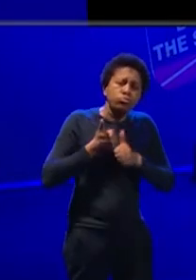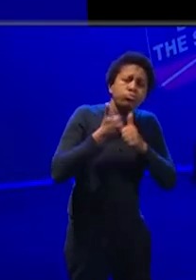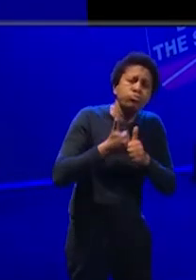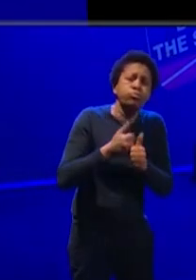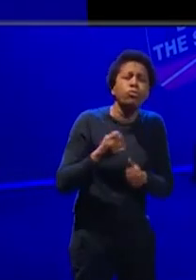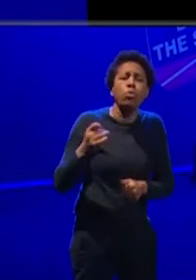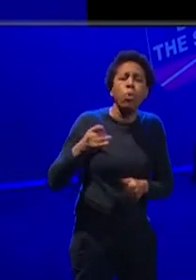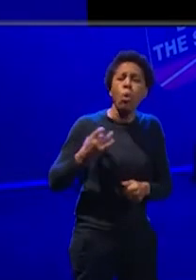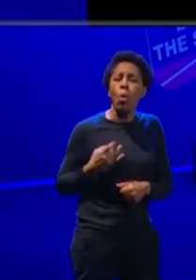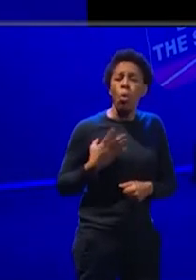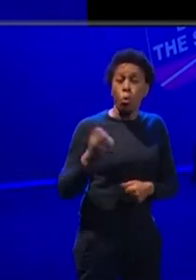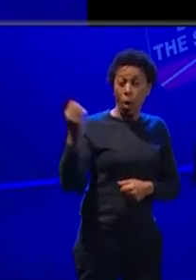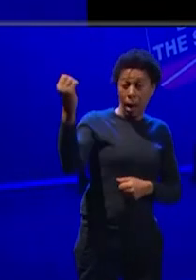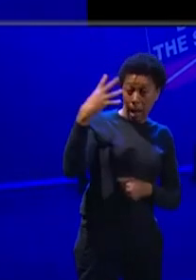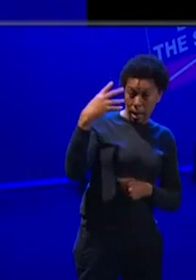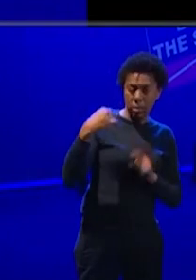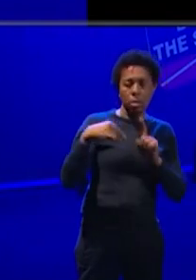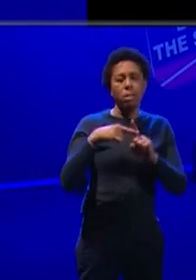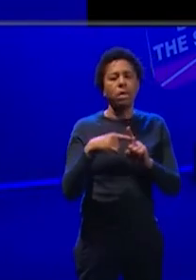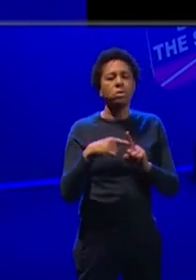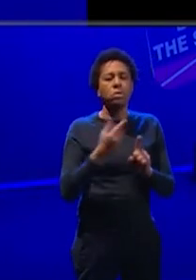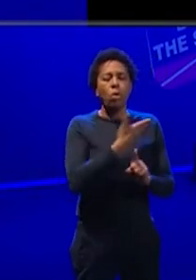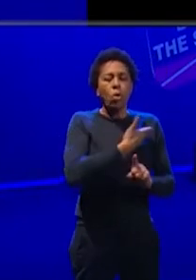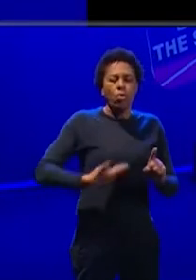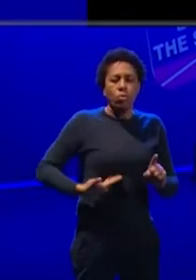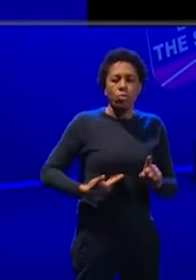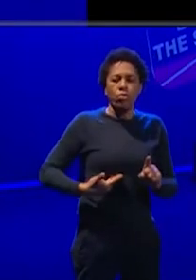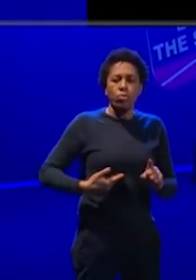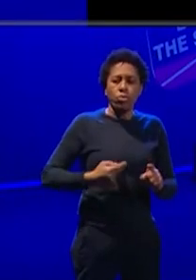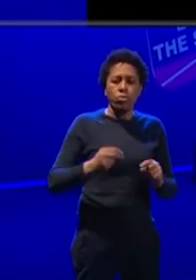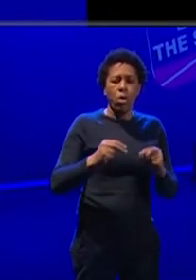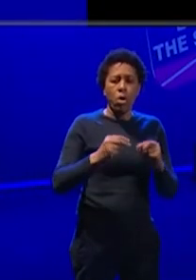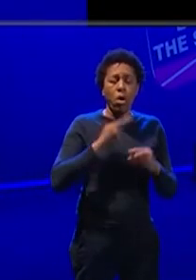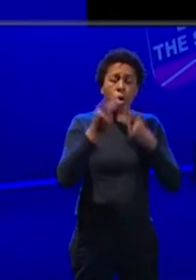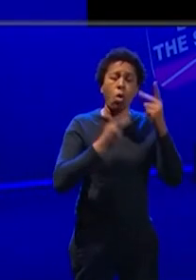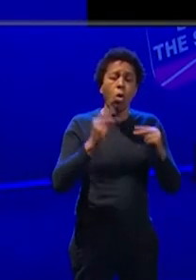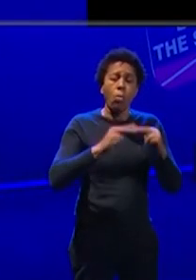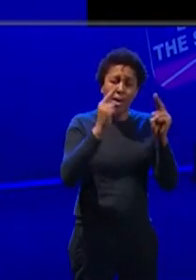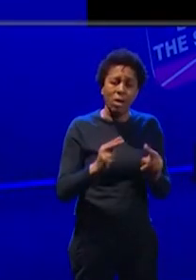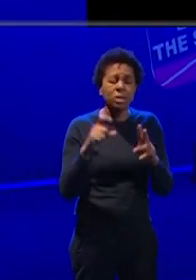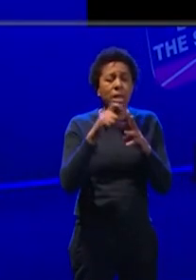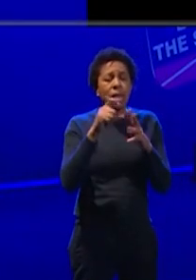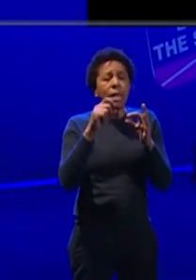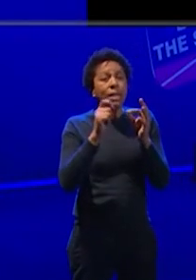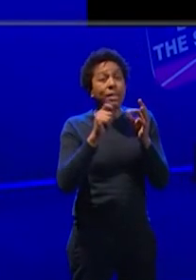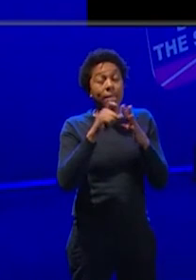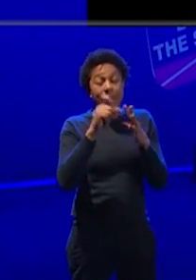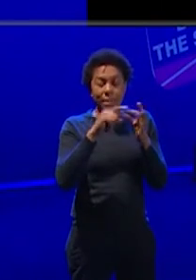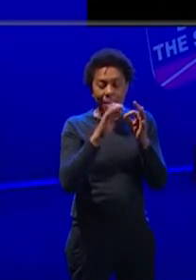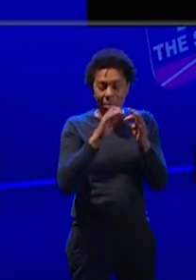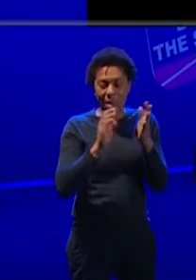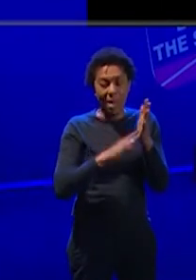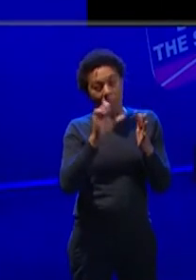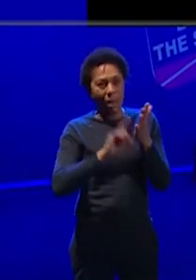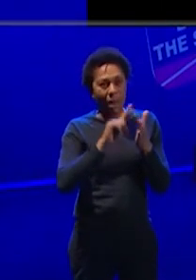donation, and the Royal Opera House for having us today. Our BSL interpreters, Ali Gordon, Debbie McLeod, and Susan Merrick, for doing a